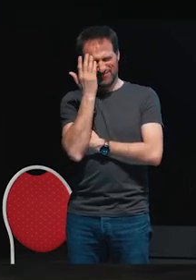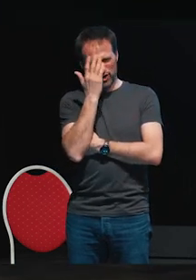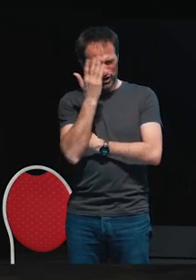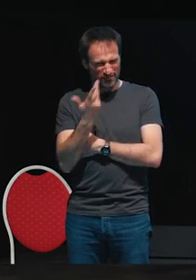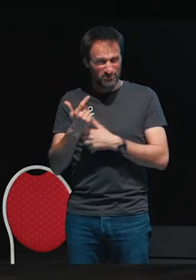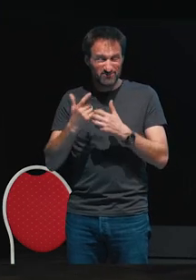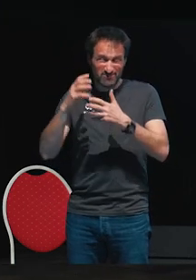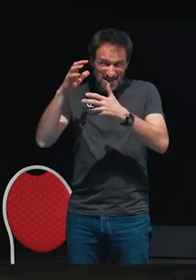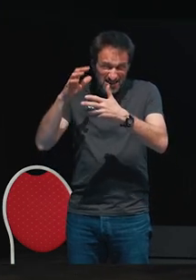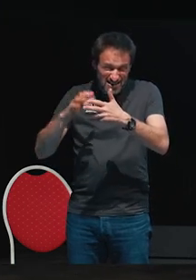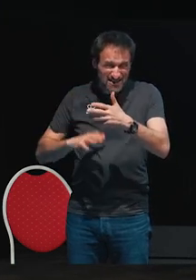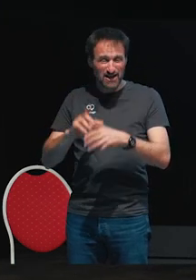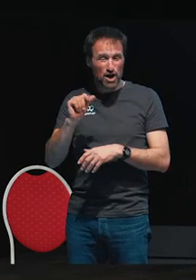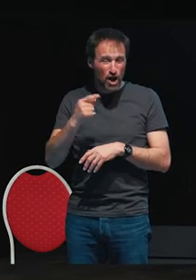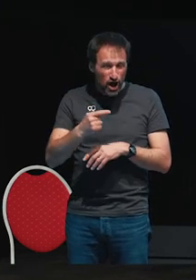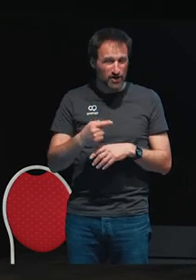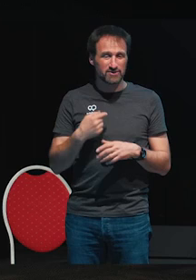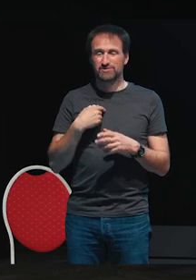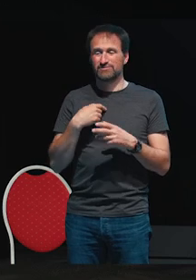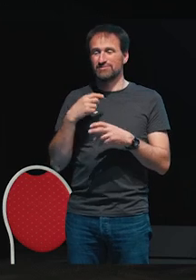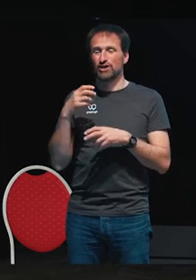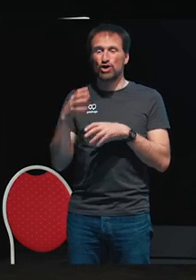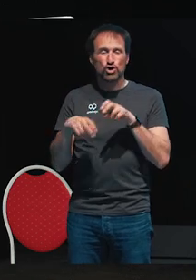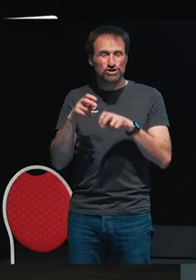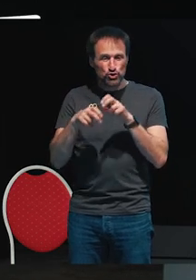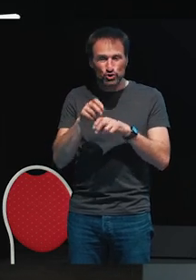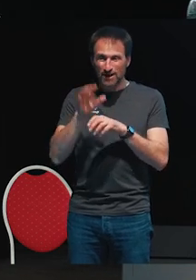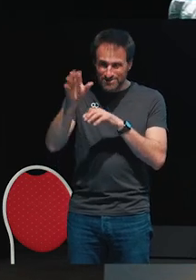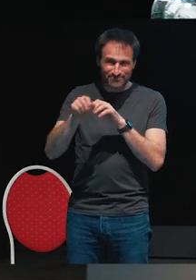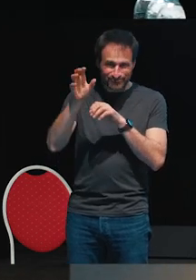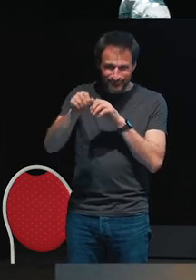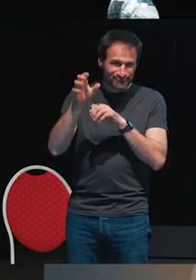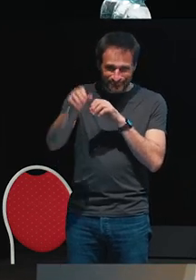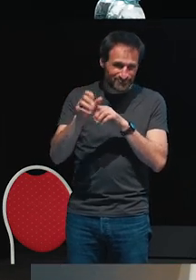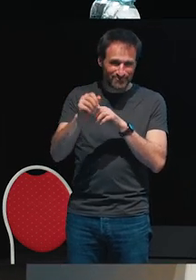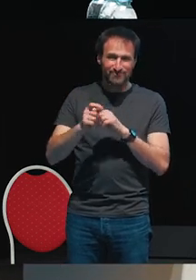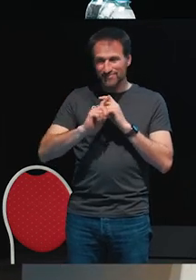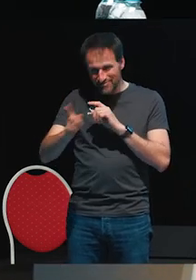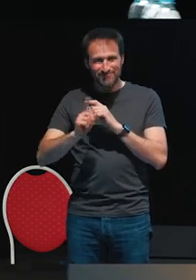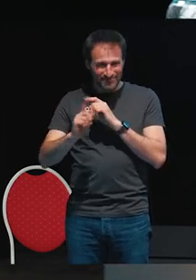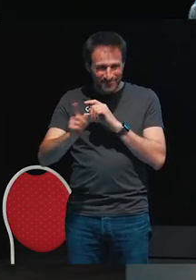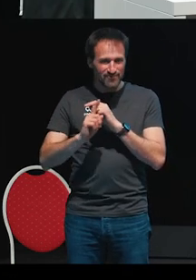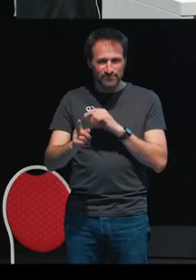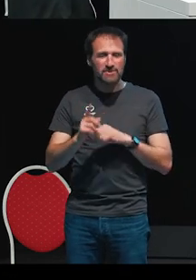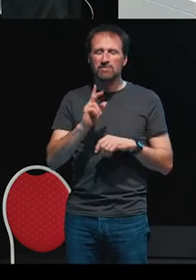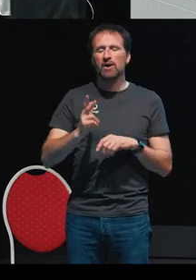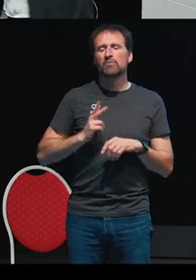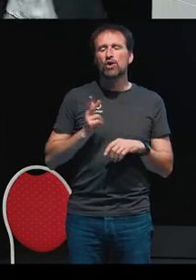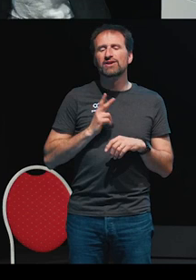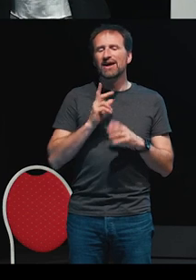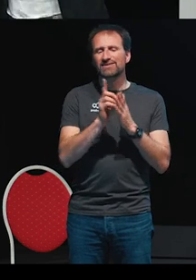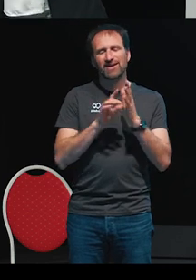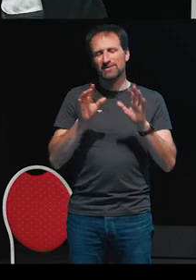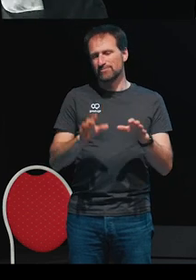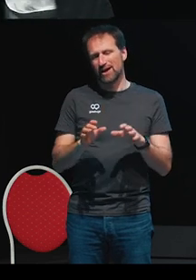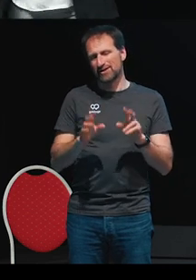a huge log, I have consumer running select query, but modern databases, I mean, MySQL would not do it great.